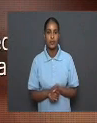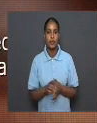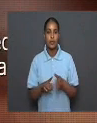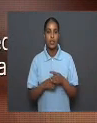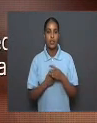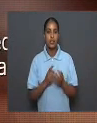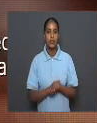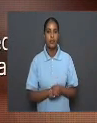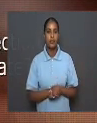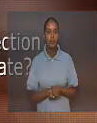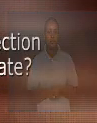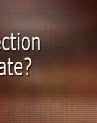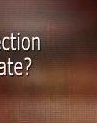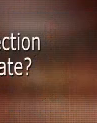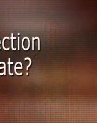Begin.